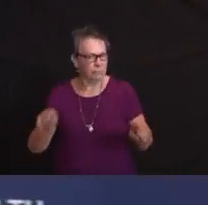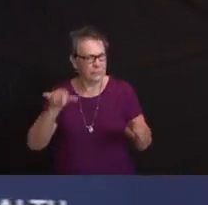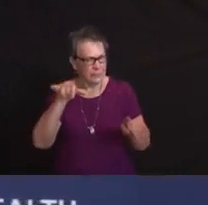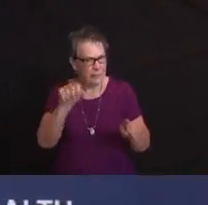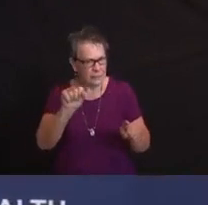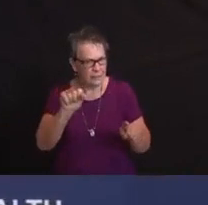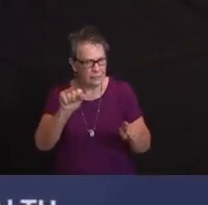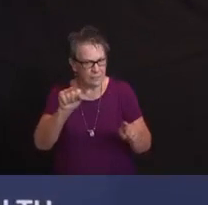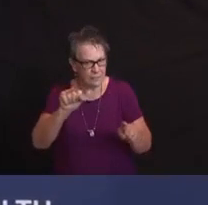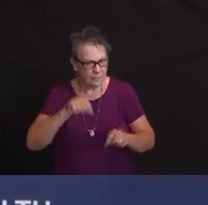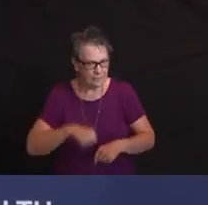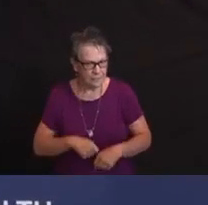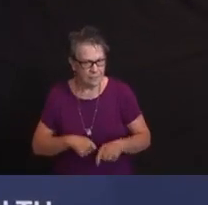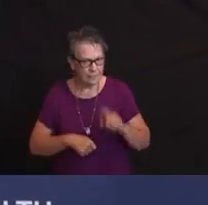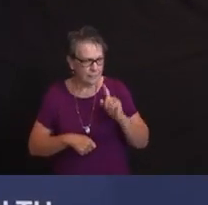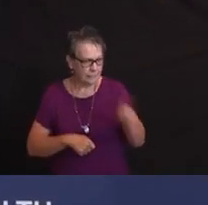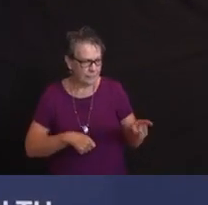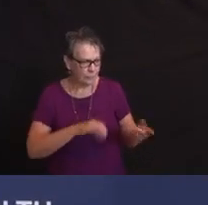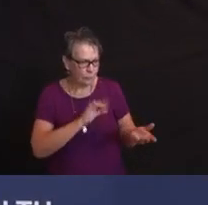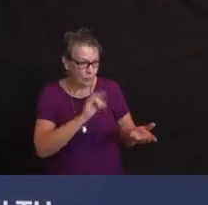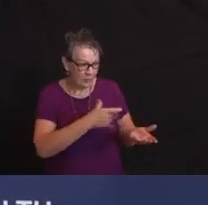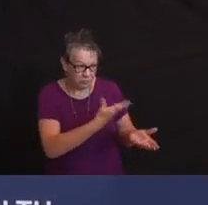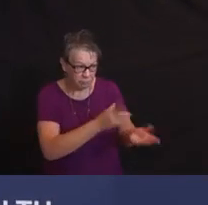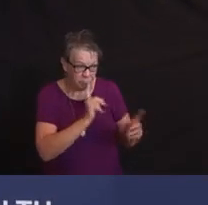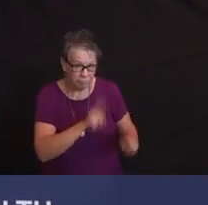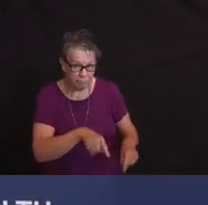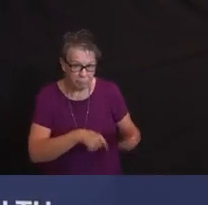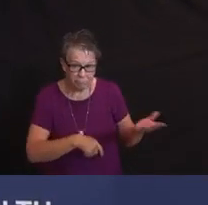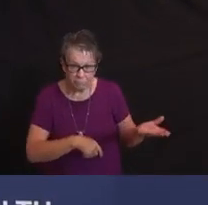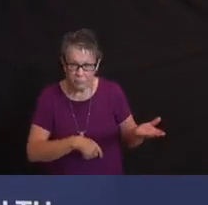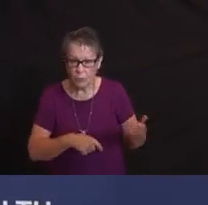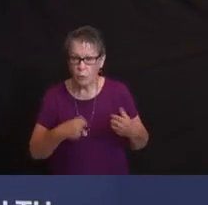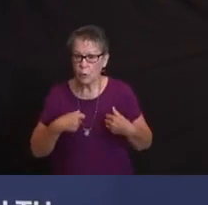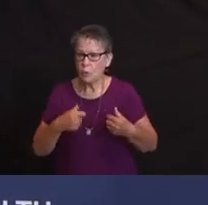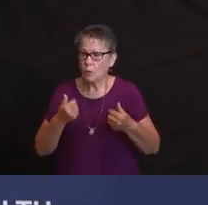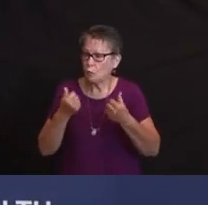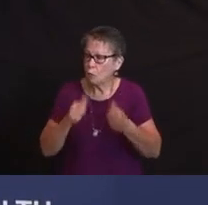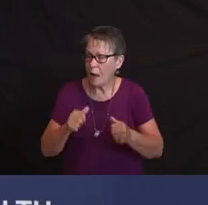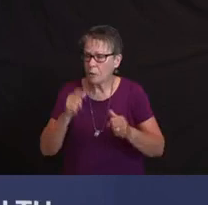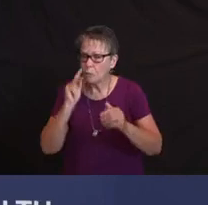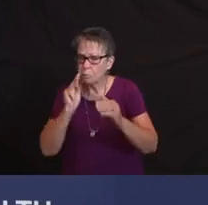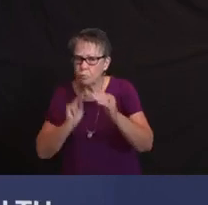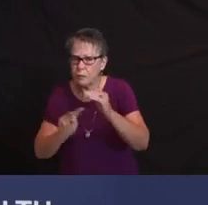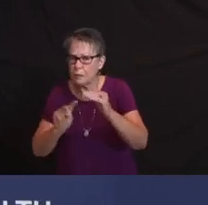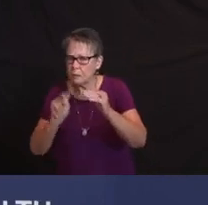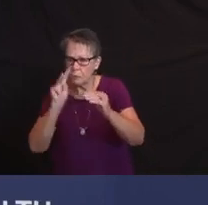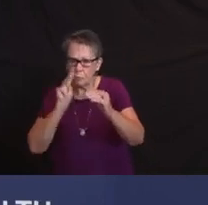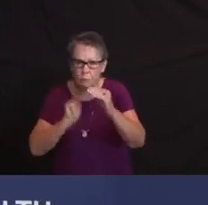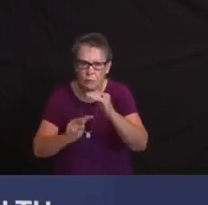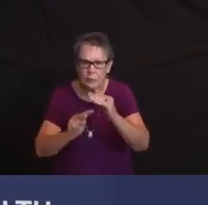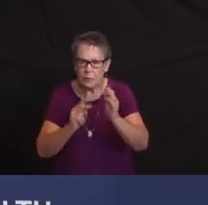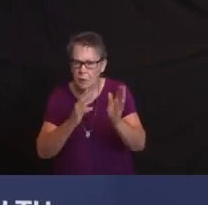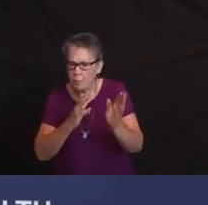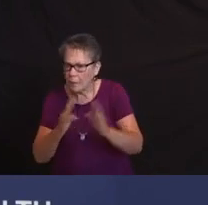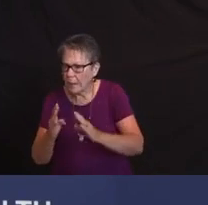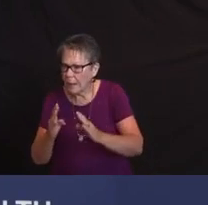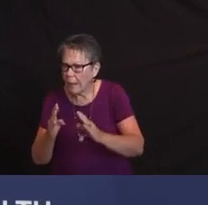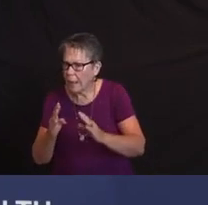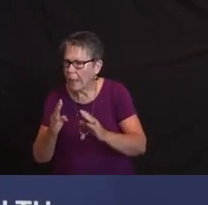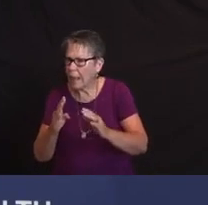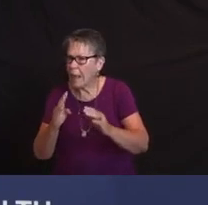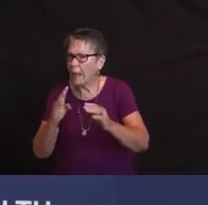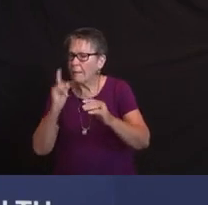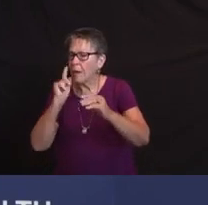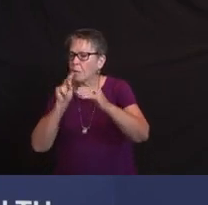do predictive modeling, but I have to just make sure I emphasize the word predictive. And we put in a set